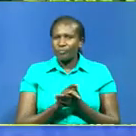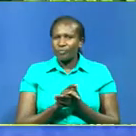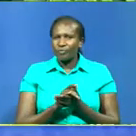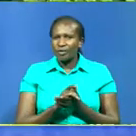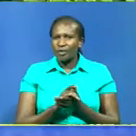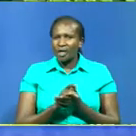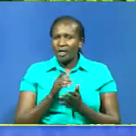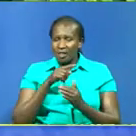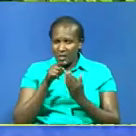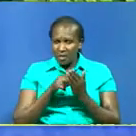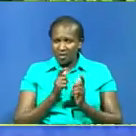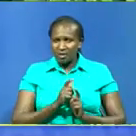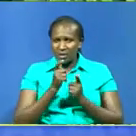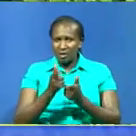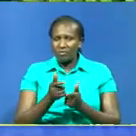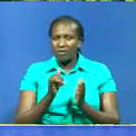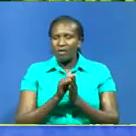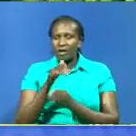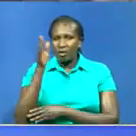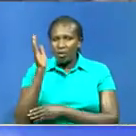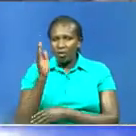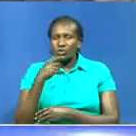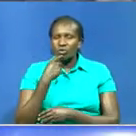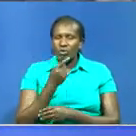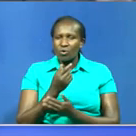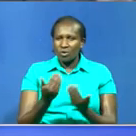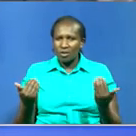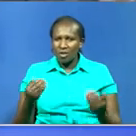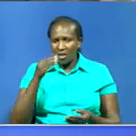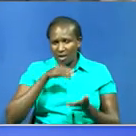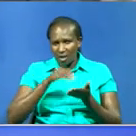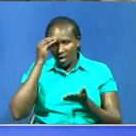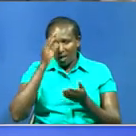Mungu amenipatia. So they learn a lot of things as they grow.